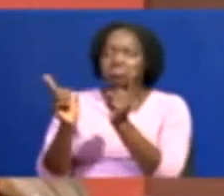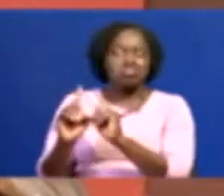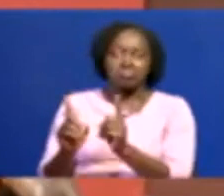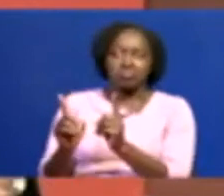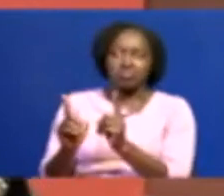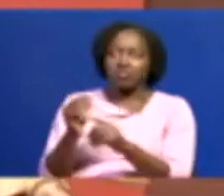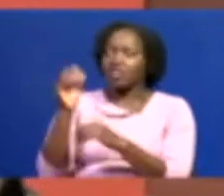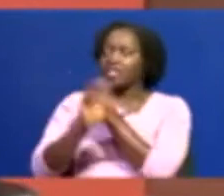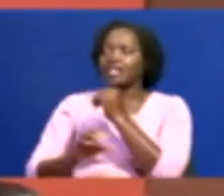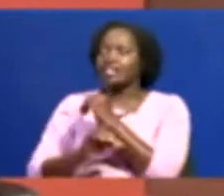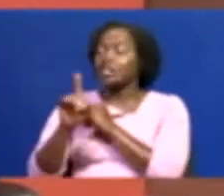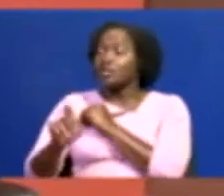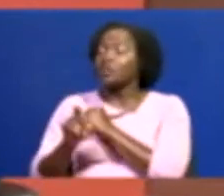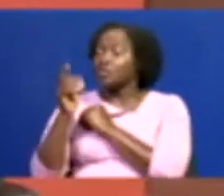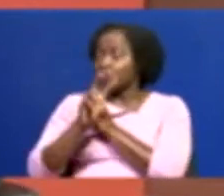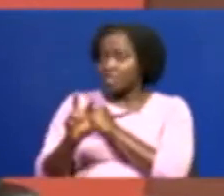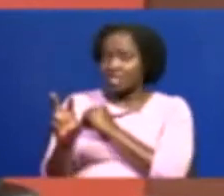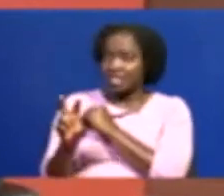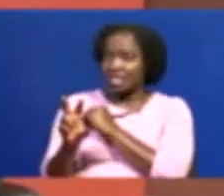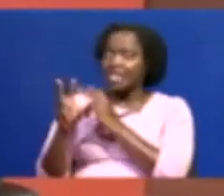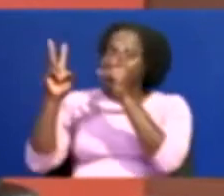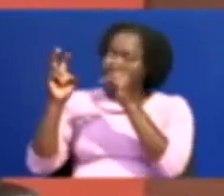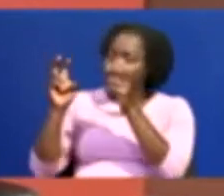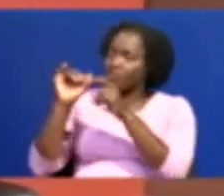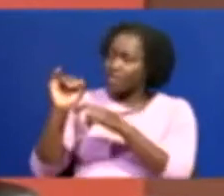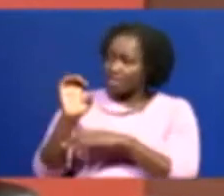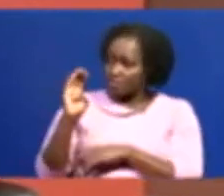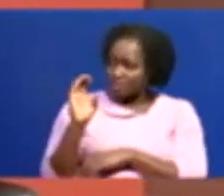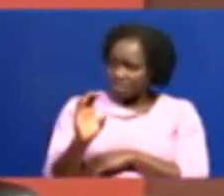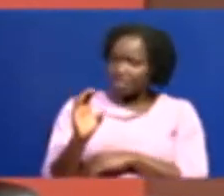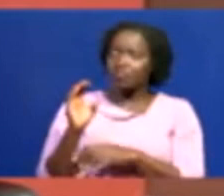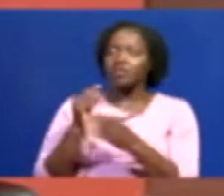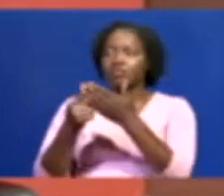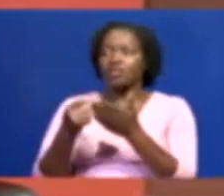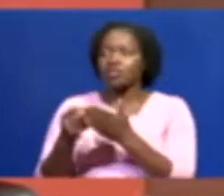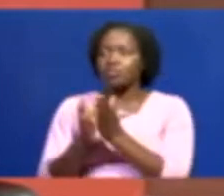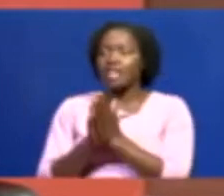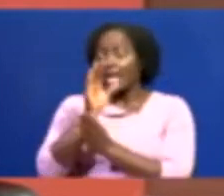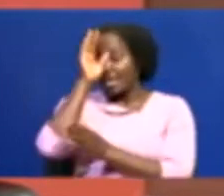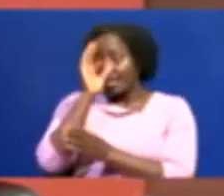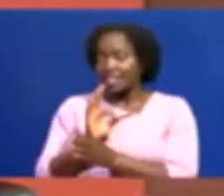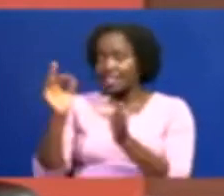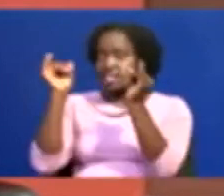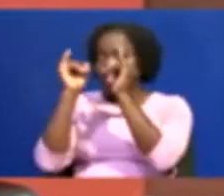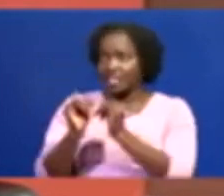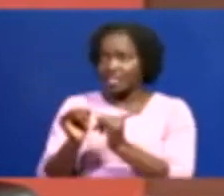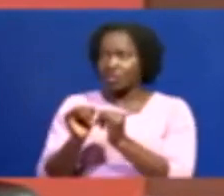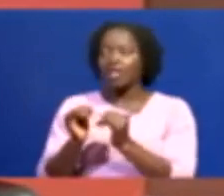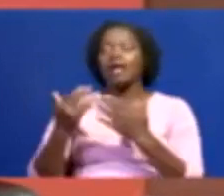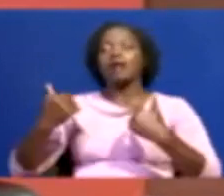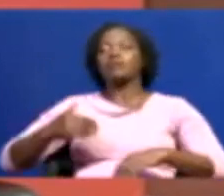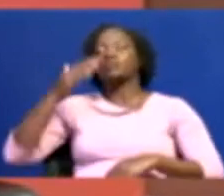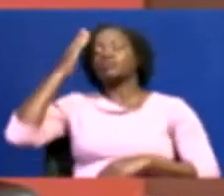for the country. We need to see the issue of IBC being negotiated by a very serious international figure who is